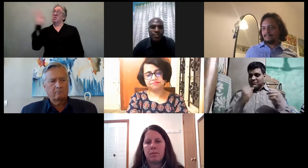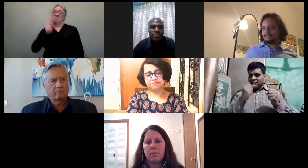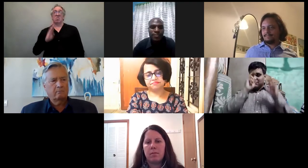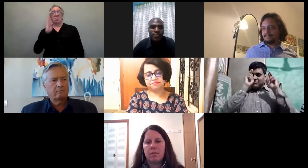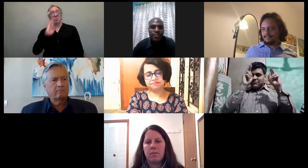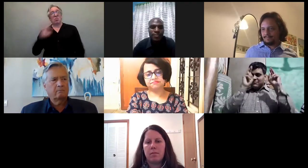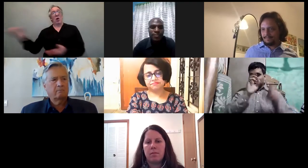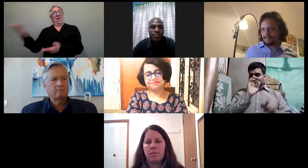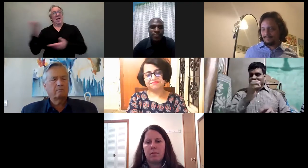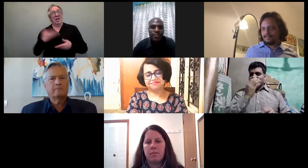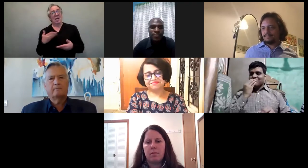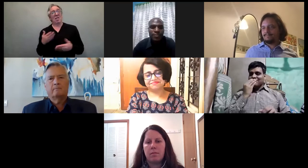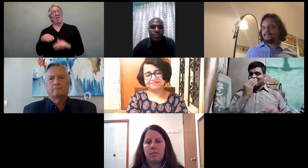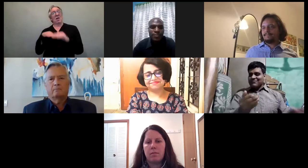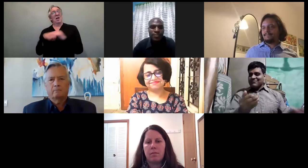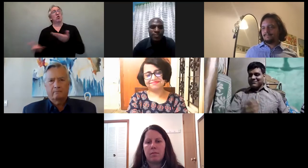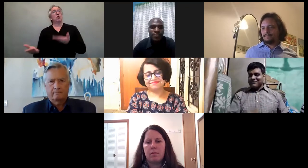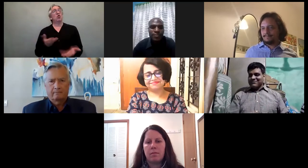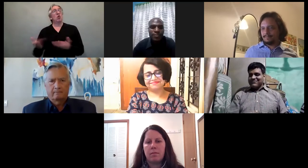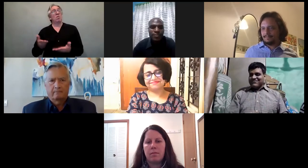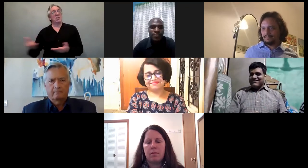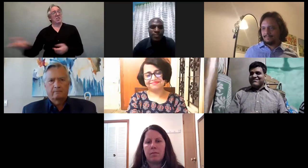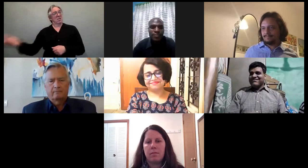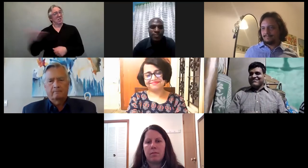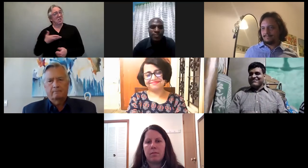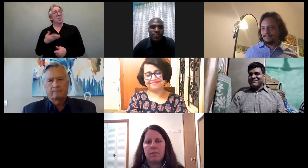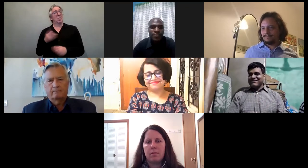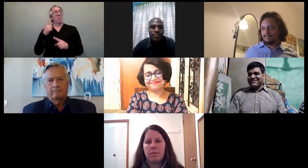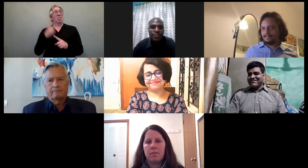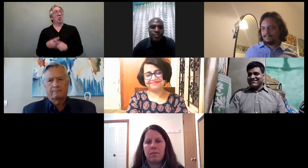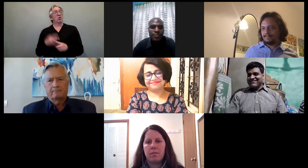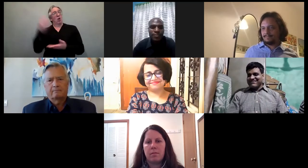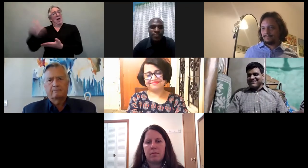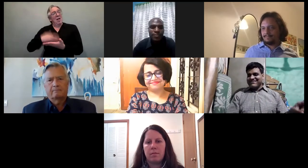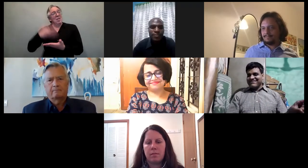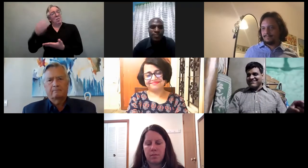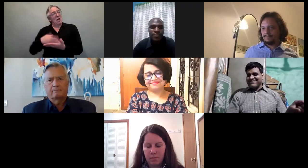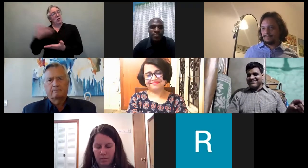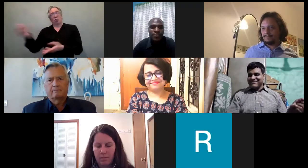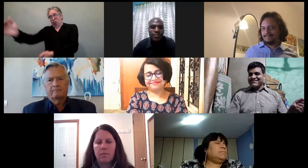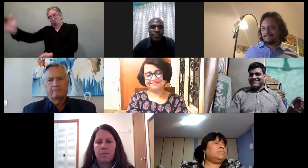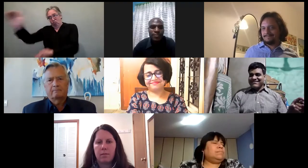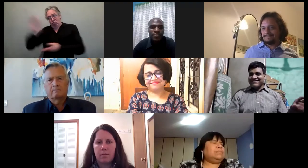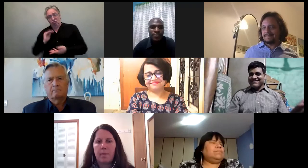to provide information equally to everyone. Thank you.